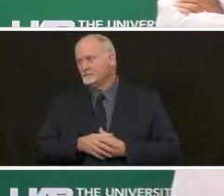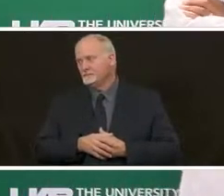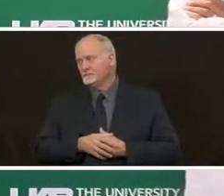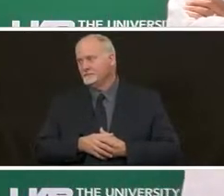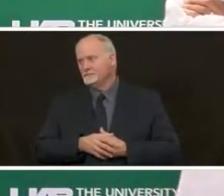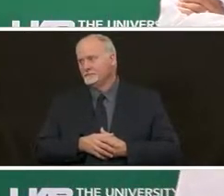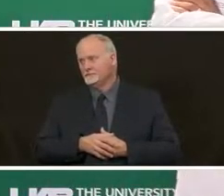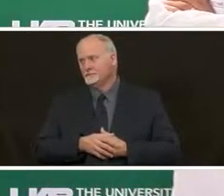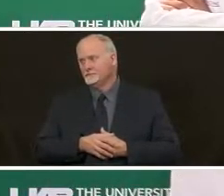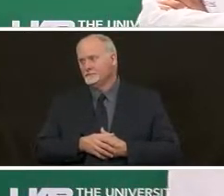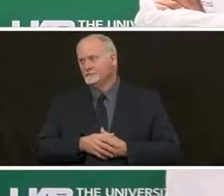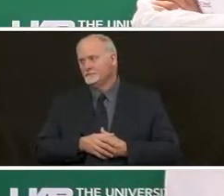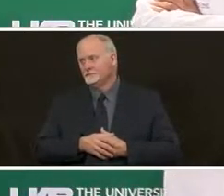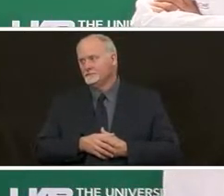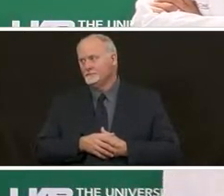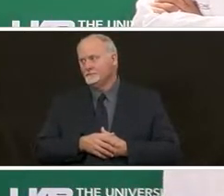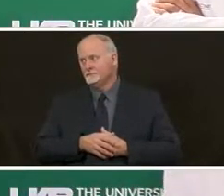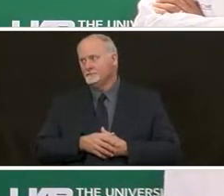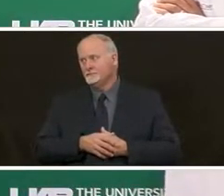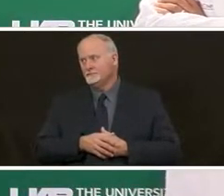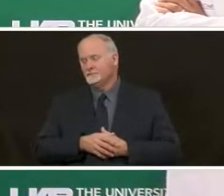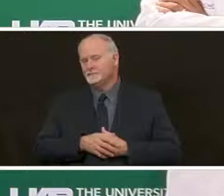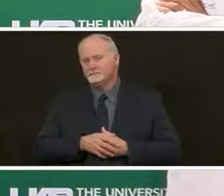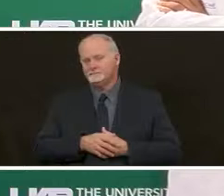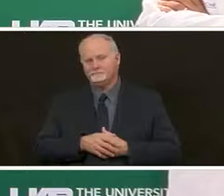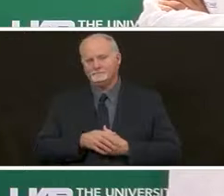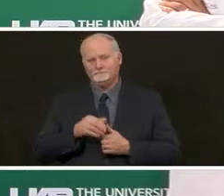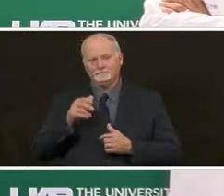what are the main milestones to